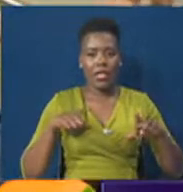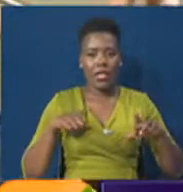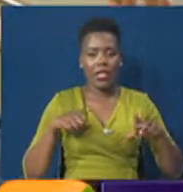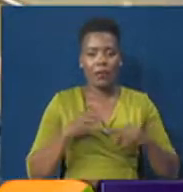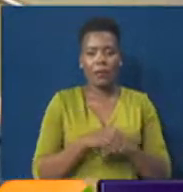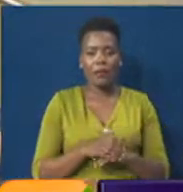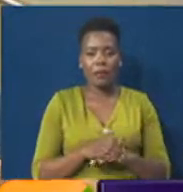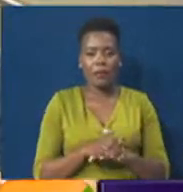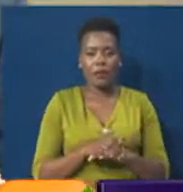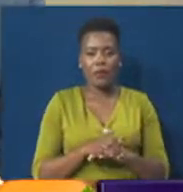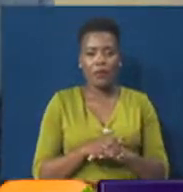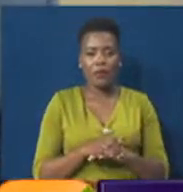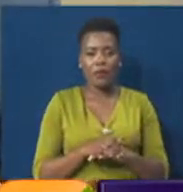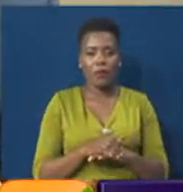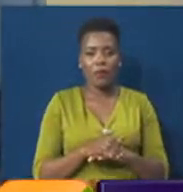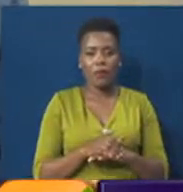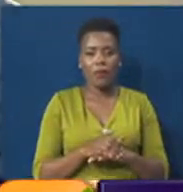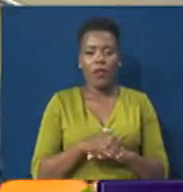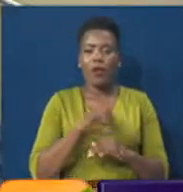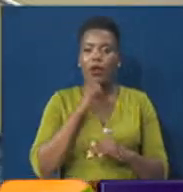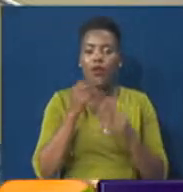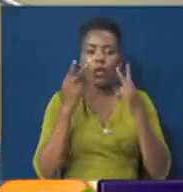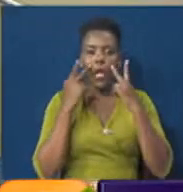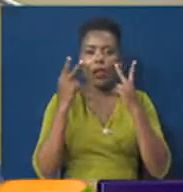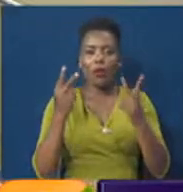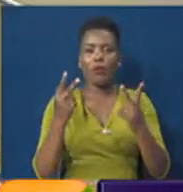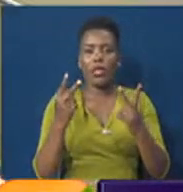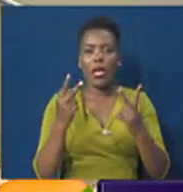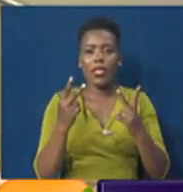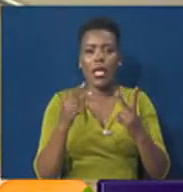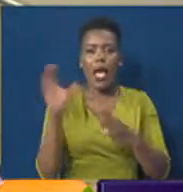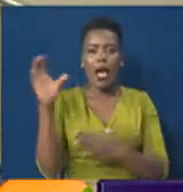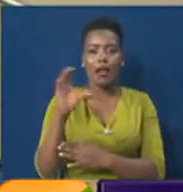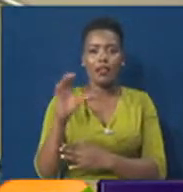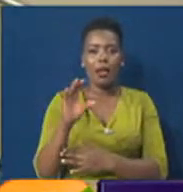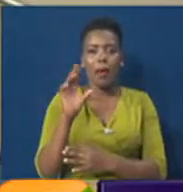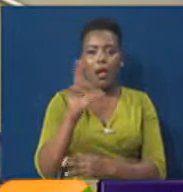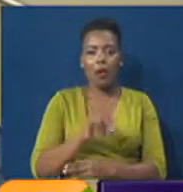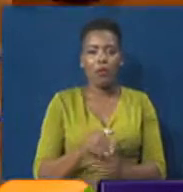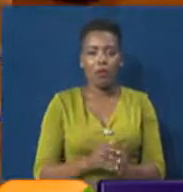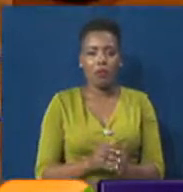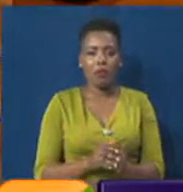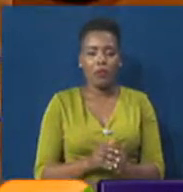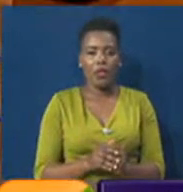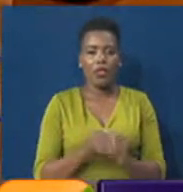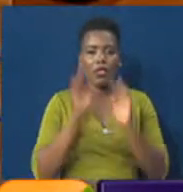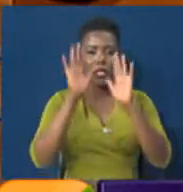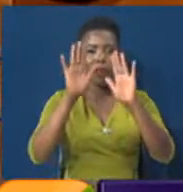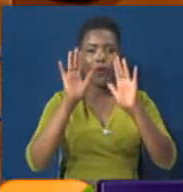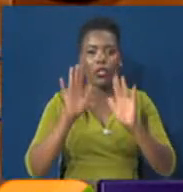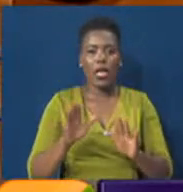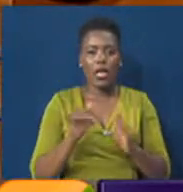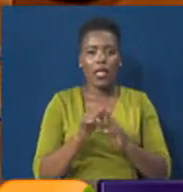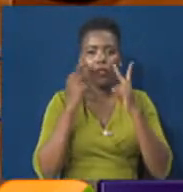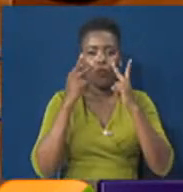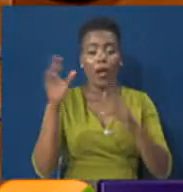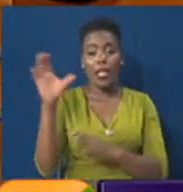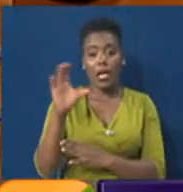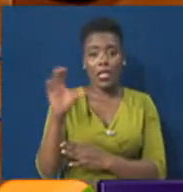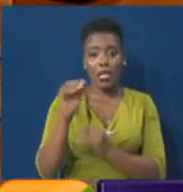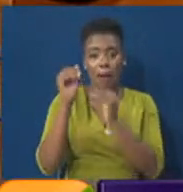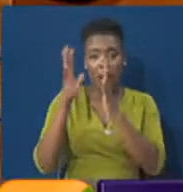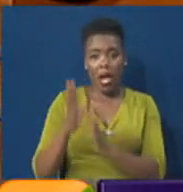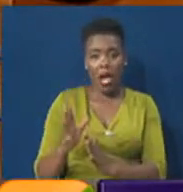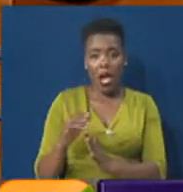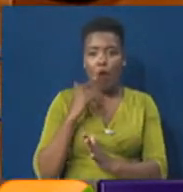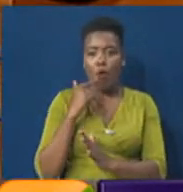points are cutting across. You are not just looking as a consumer, the consumer. It is important that we look at the consumer who is